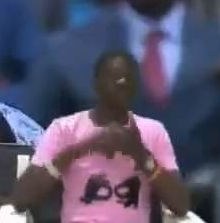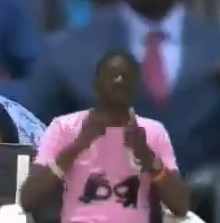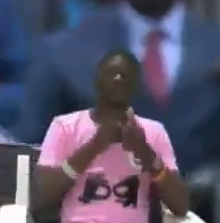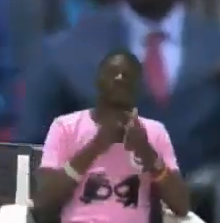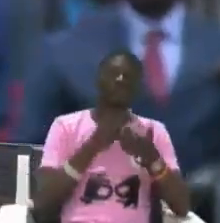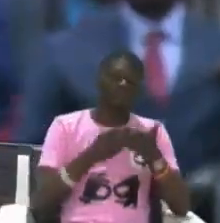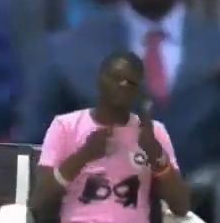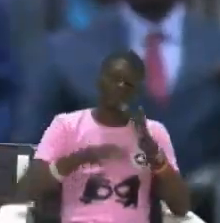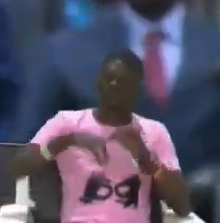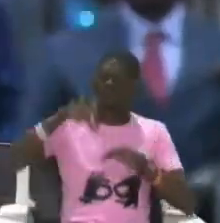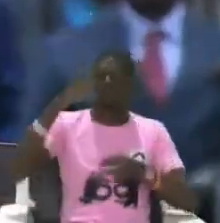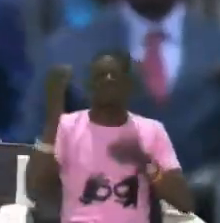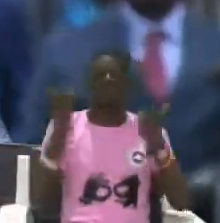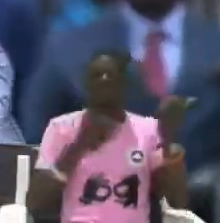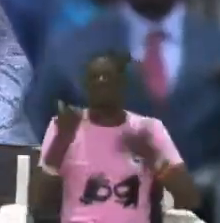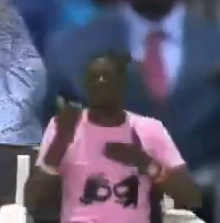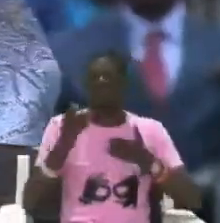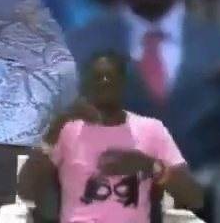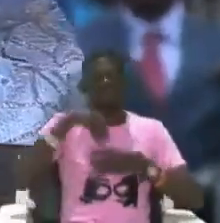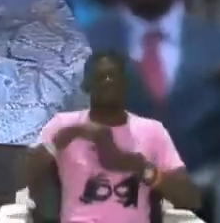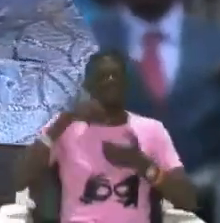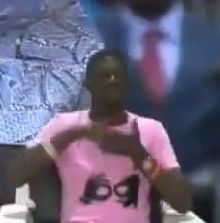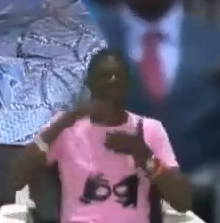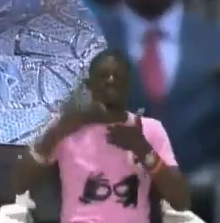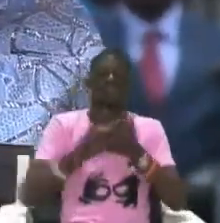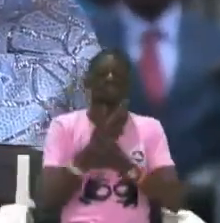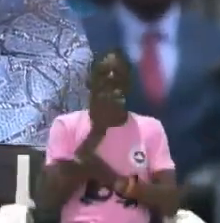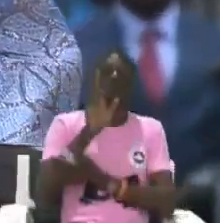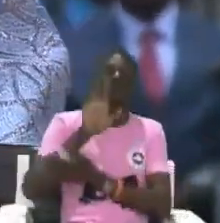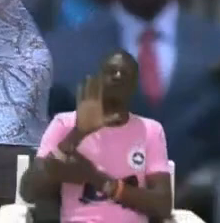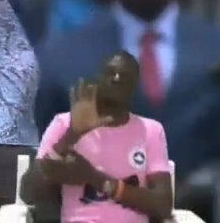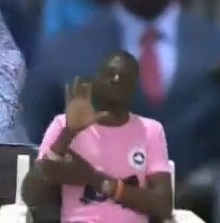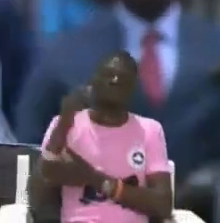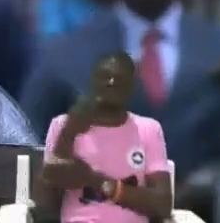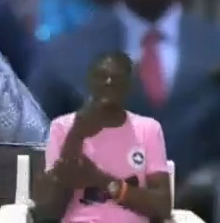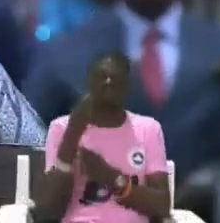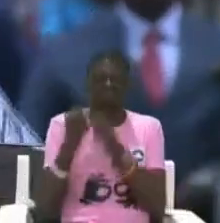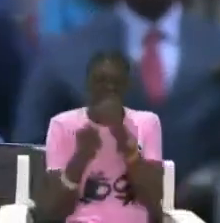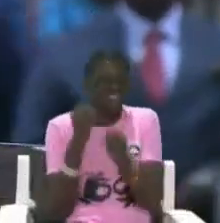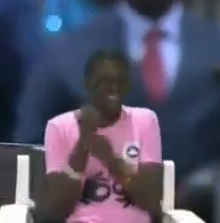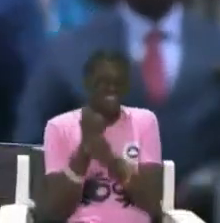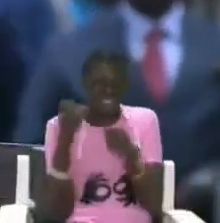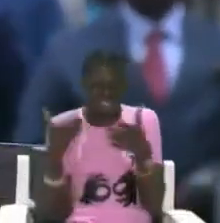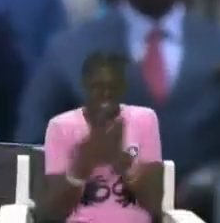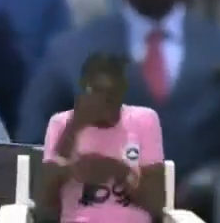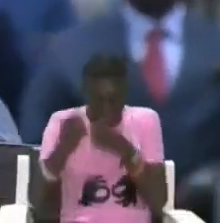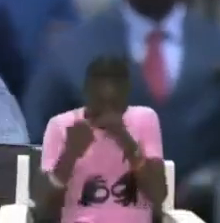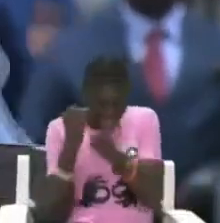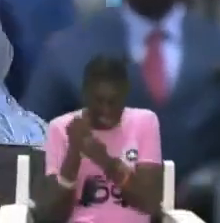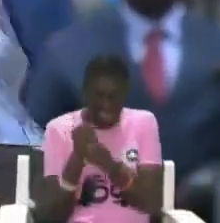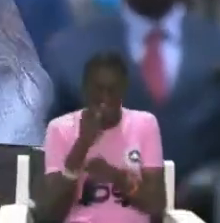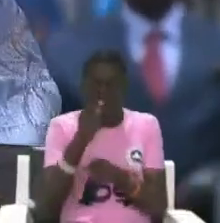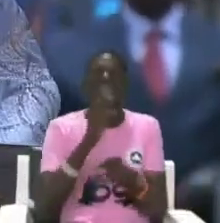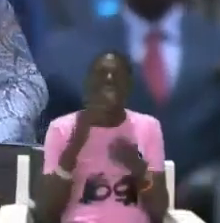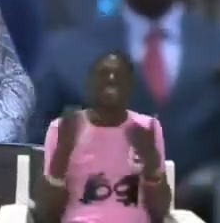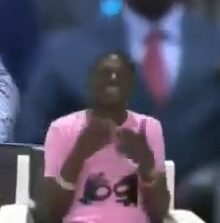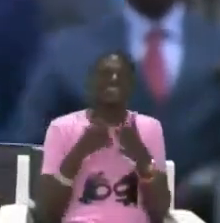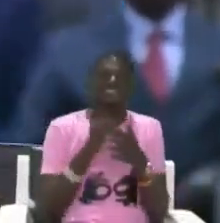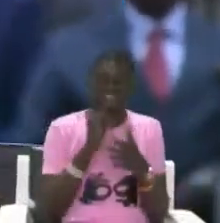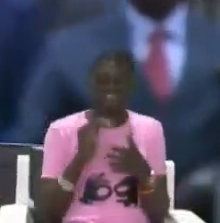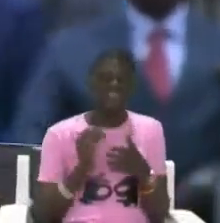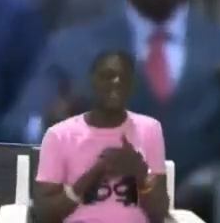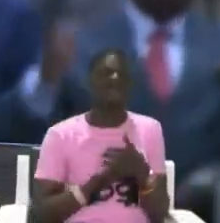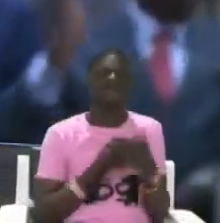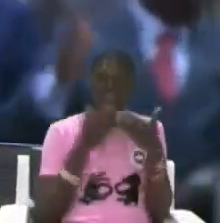Ghost service in this new redeemed year. That you are here, that I'm here. He deserves our